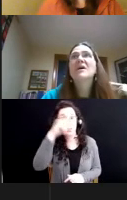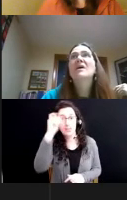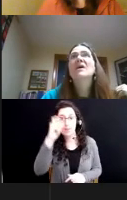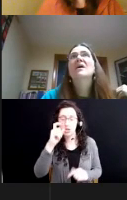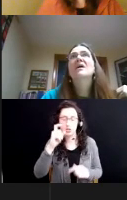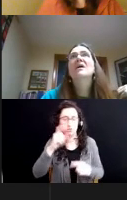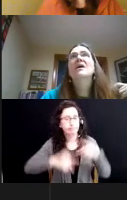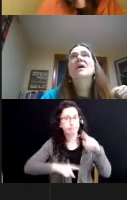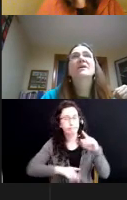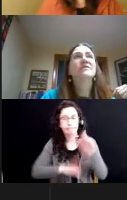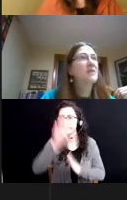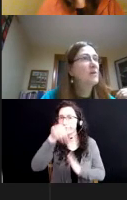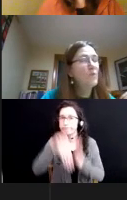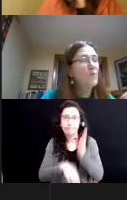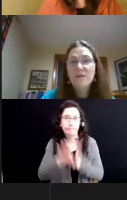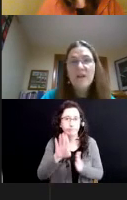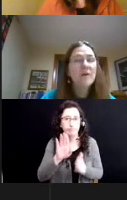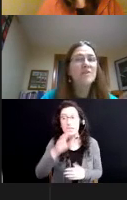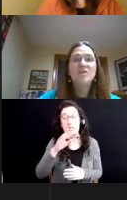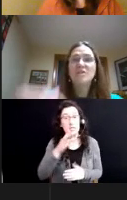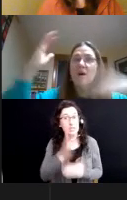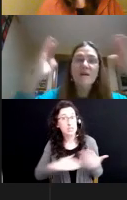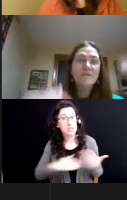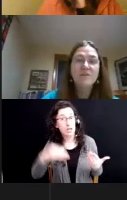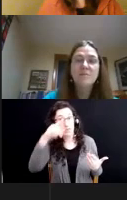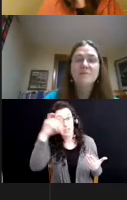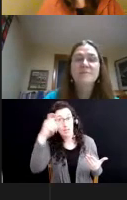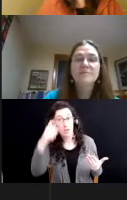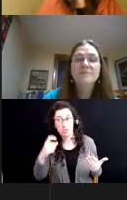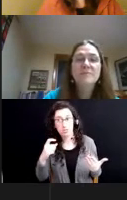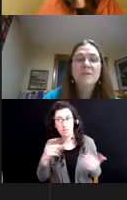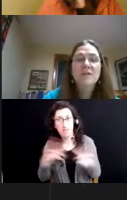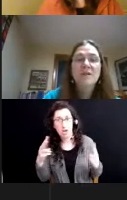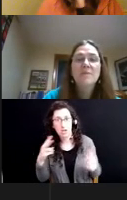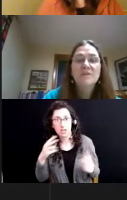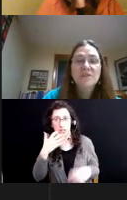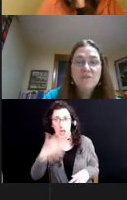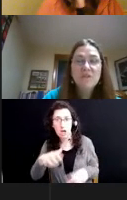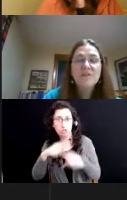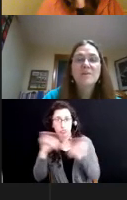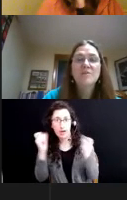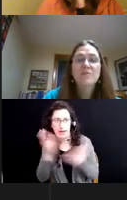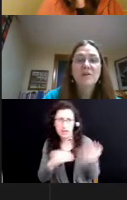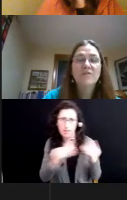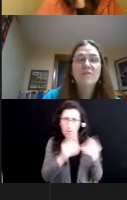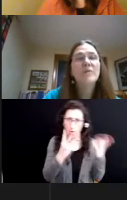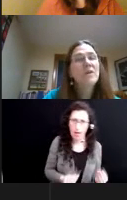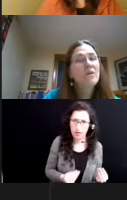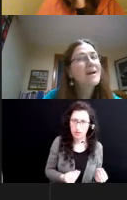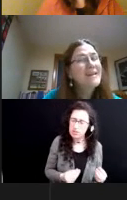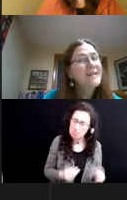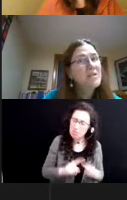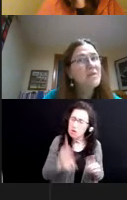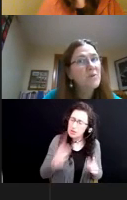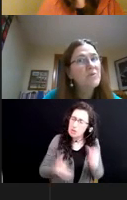winters and some wetter than average. I mean, it's just highly variable. But certainly our summers overall are dry, and we